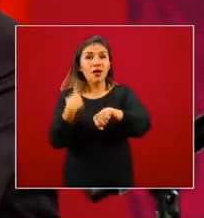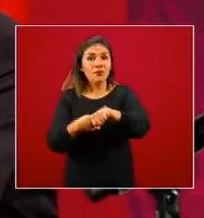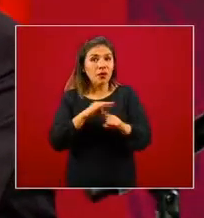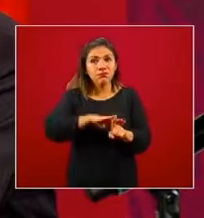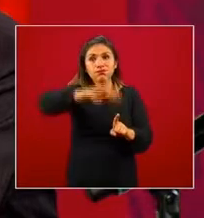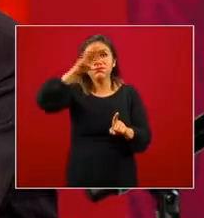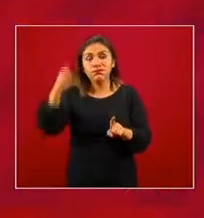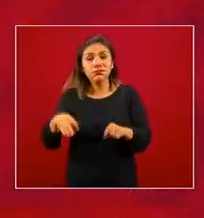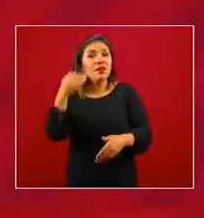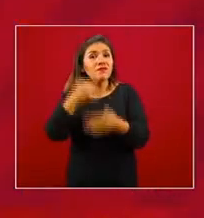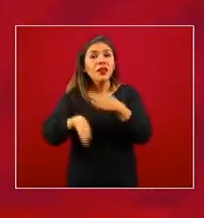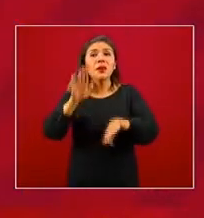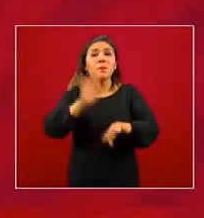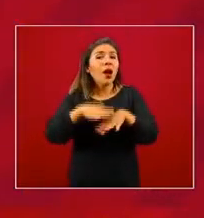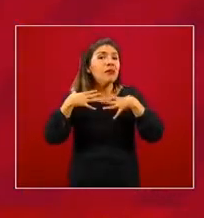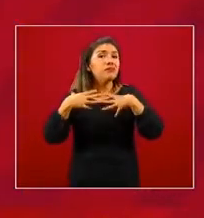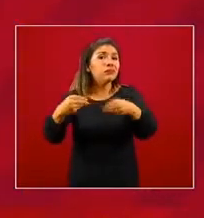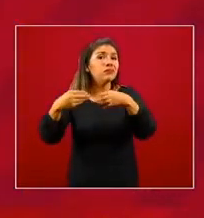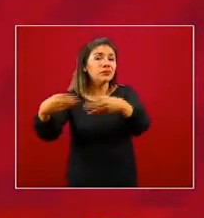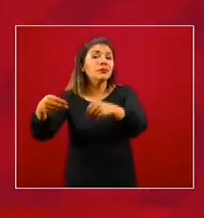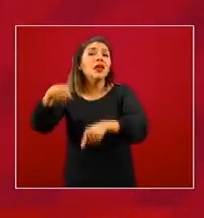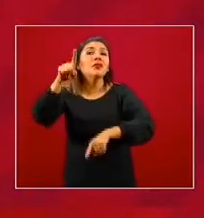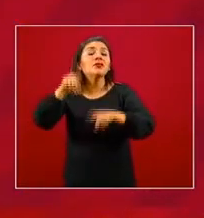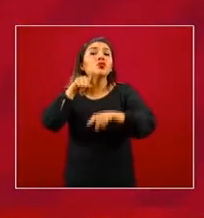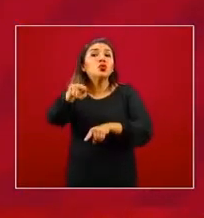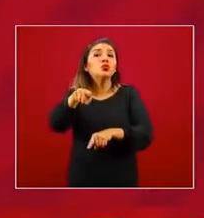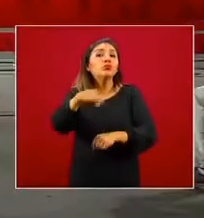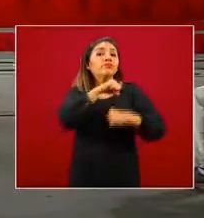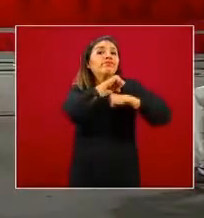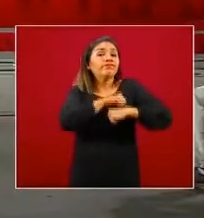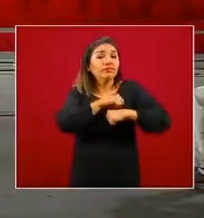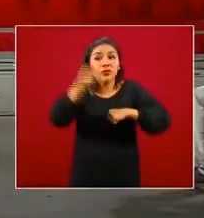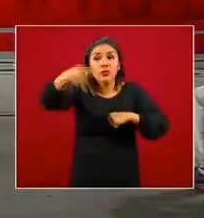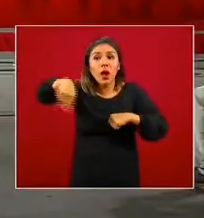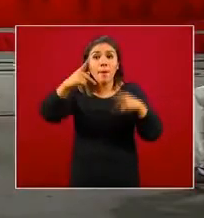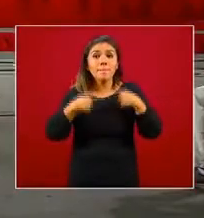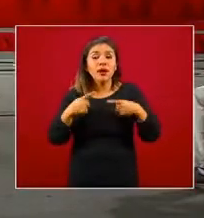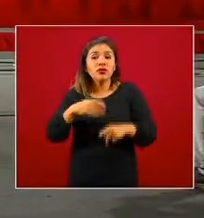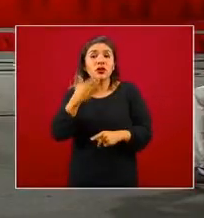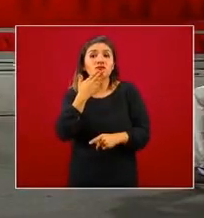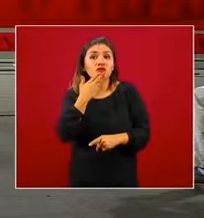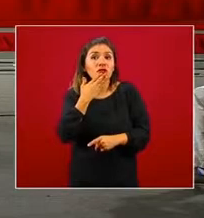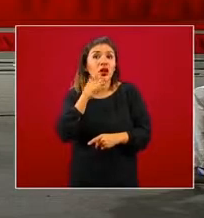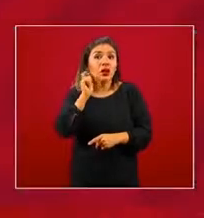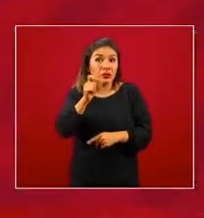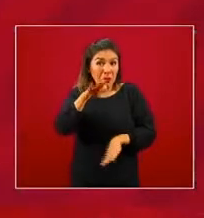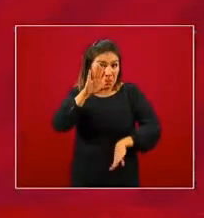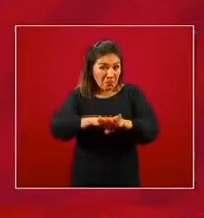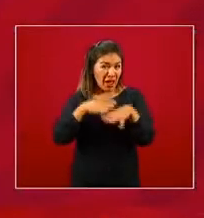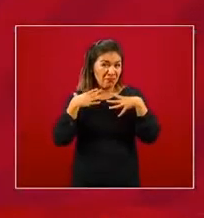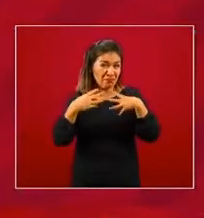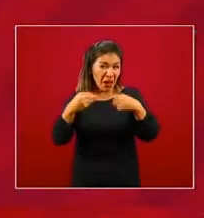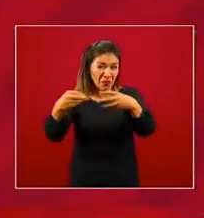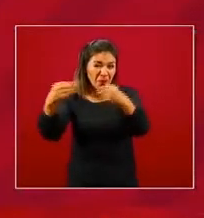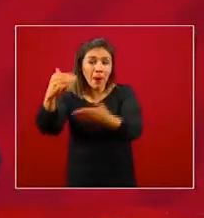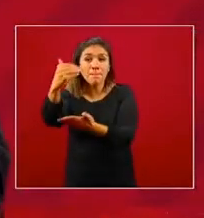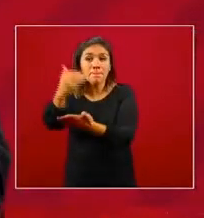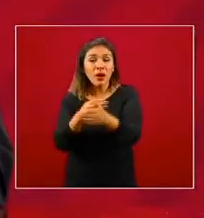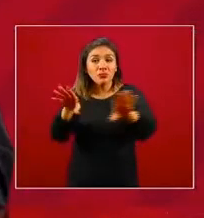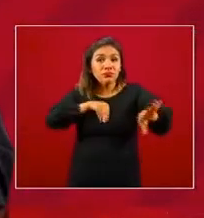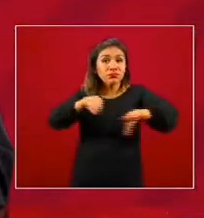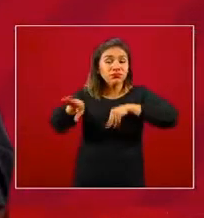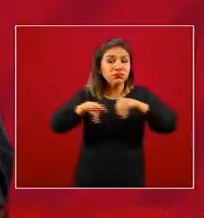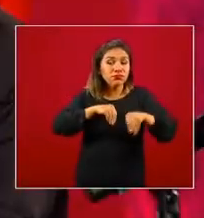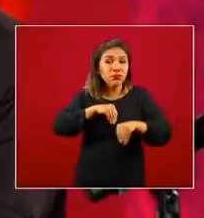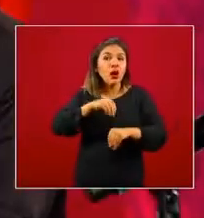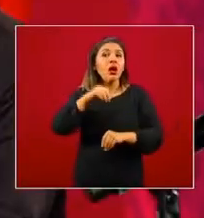epi curve. It's still very important for you to stay at home, and this depends on you, Sonorans. We want you to help